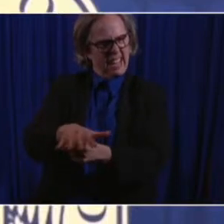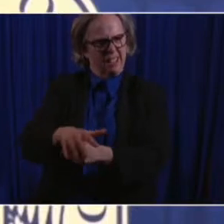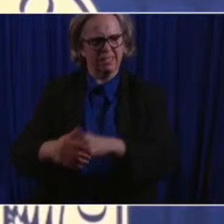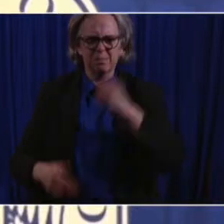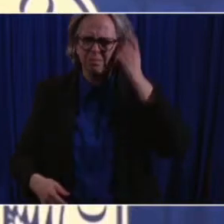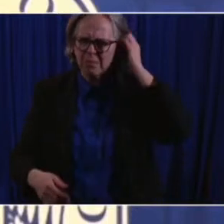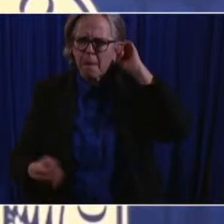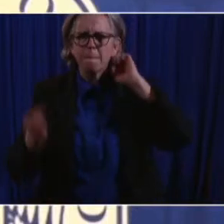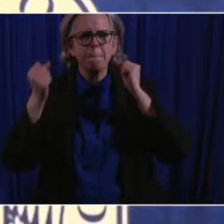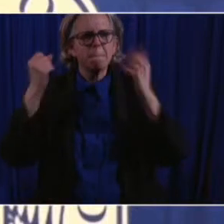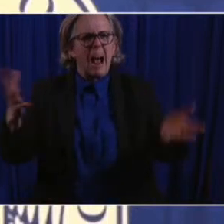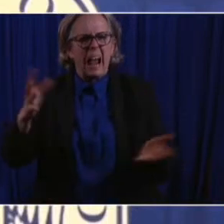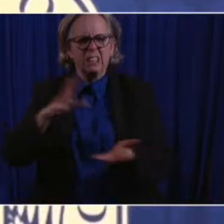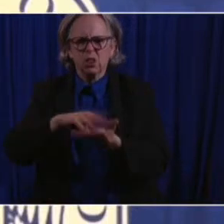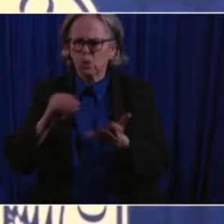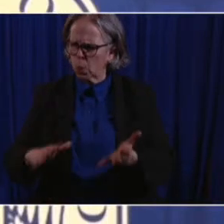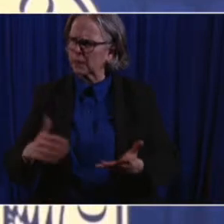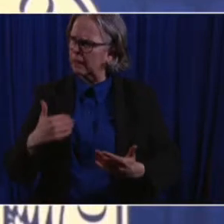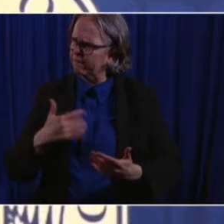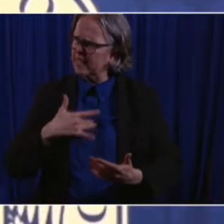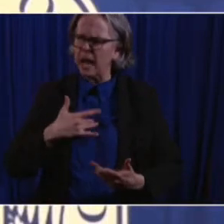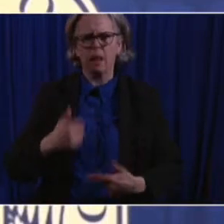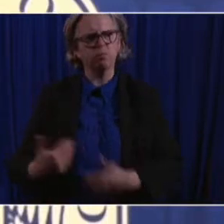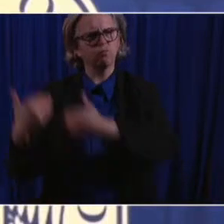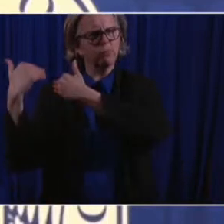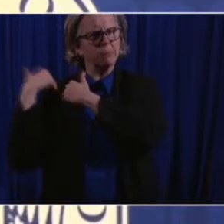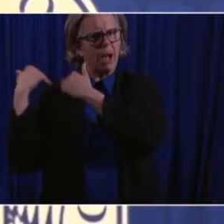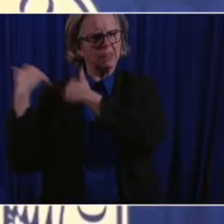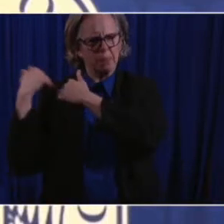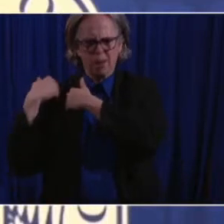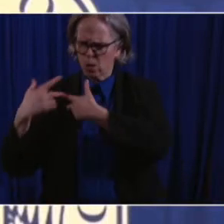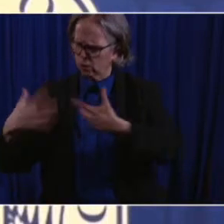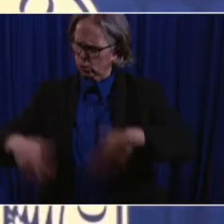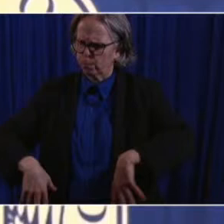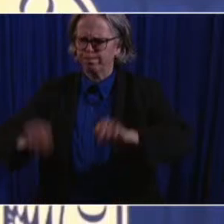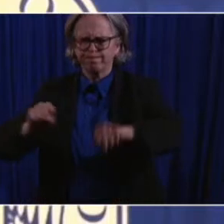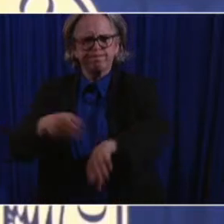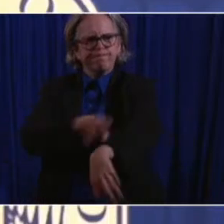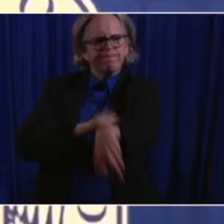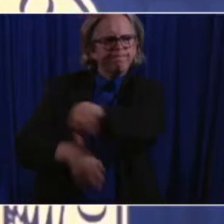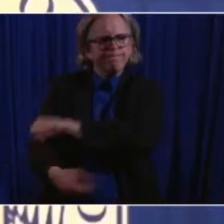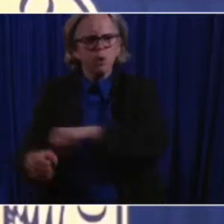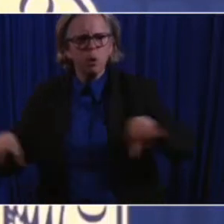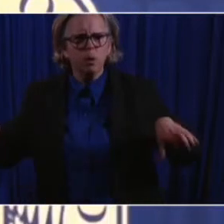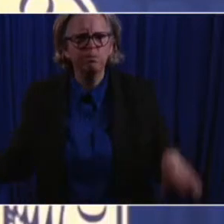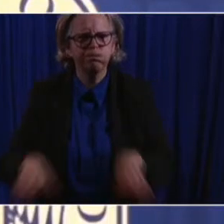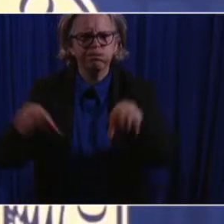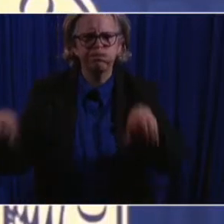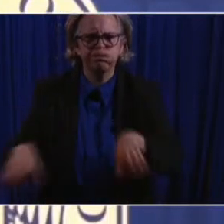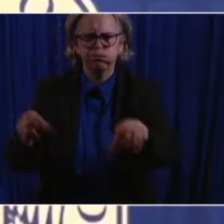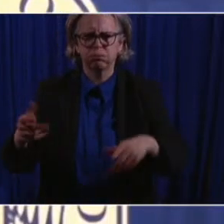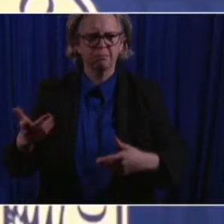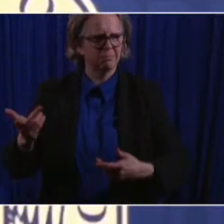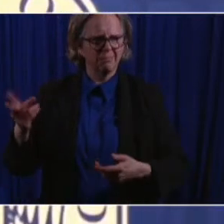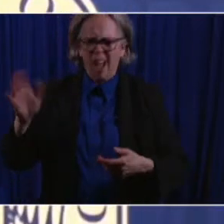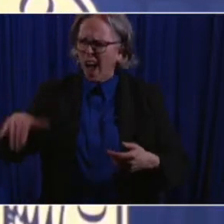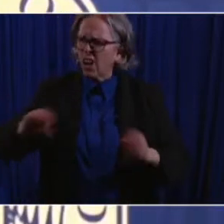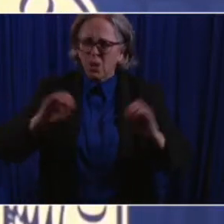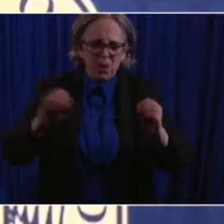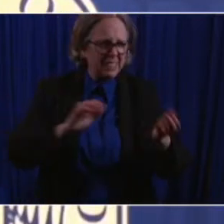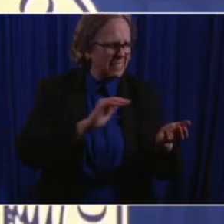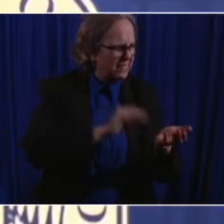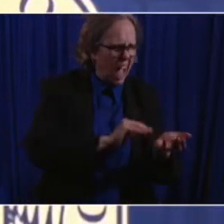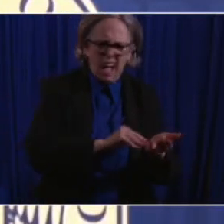about this. They're not ready to be in the lab yet. They're not ready for practice. They're still in school, but they know they can make a difference and they